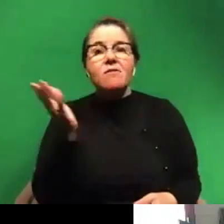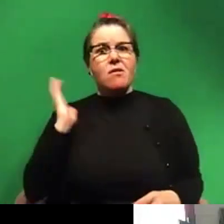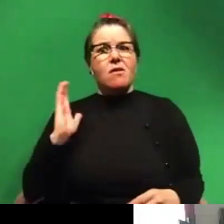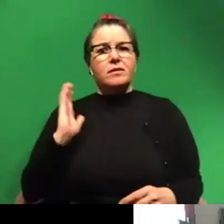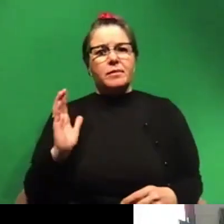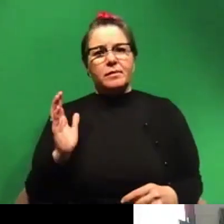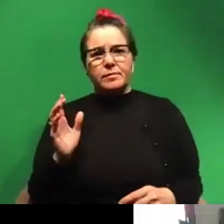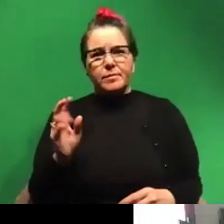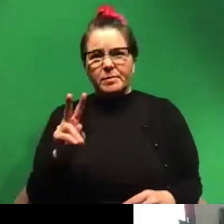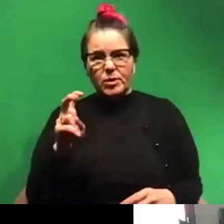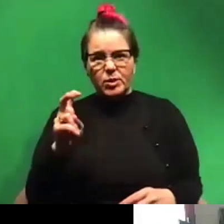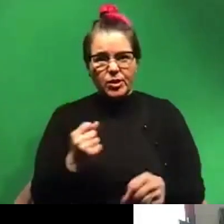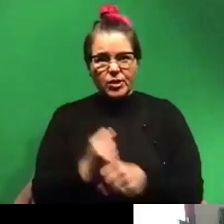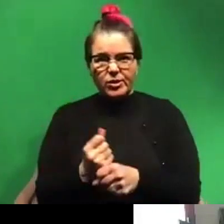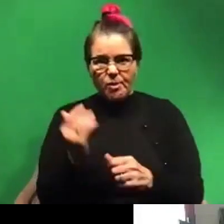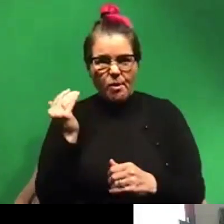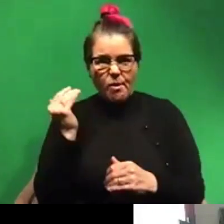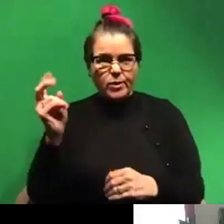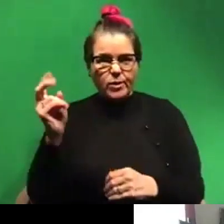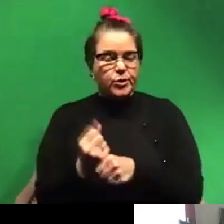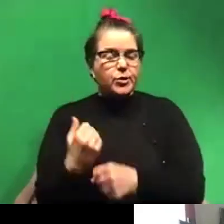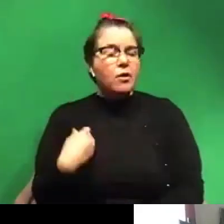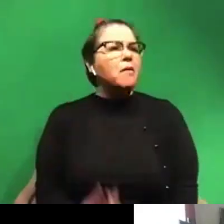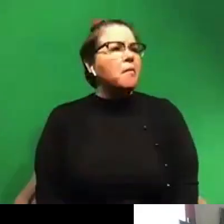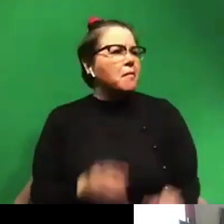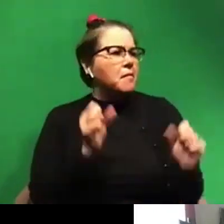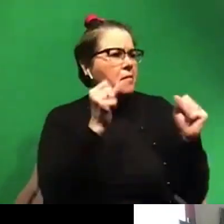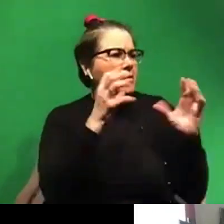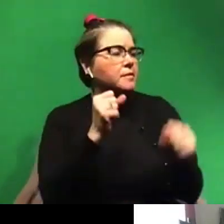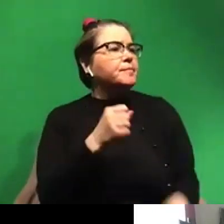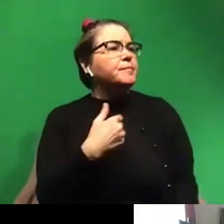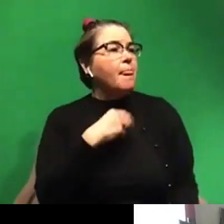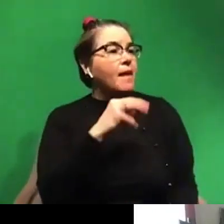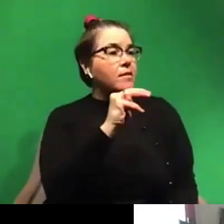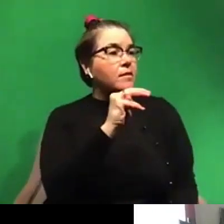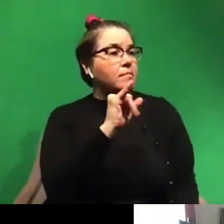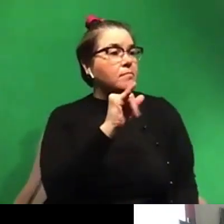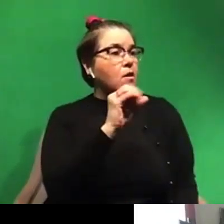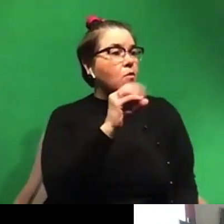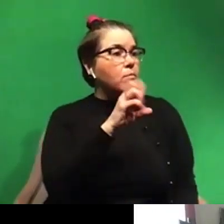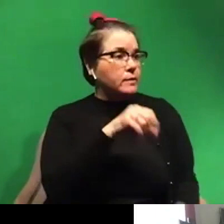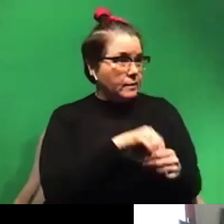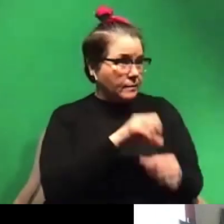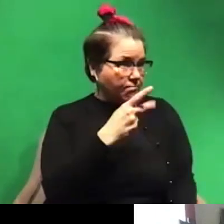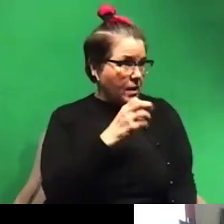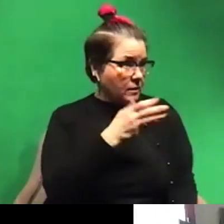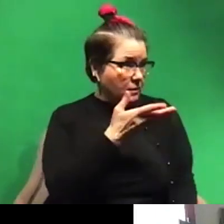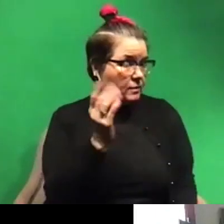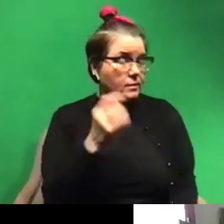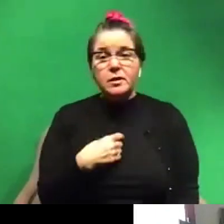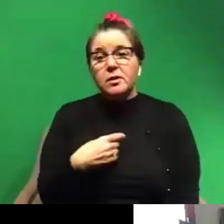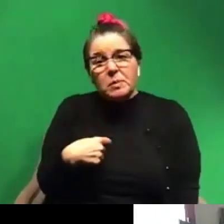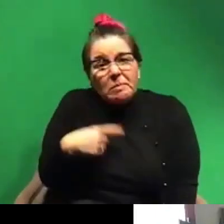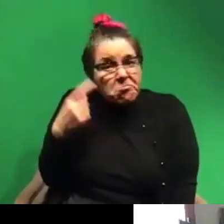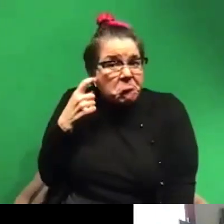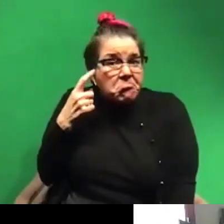over 200 years ago. Awesome. Are there microbes in space? We think so.